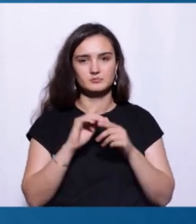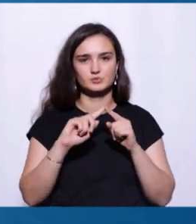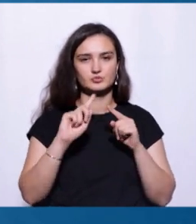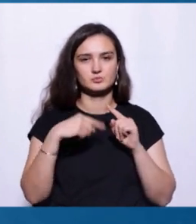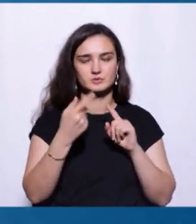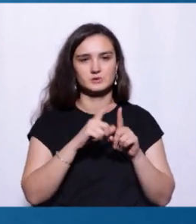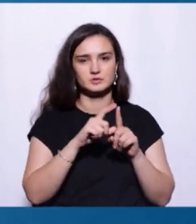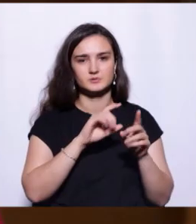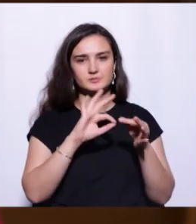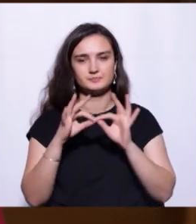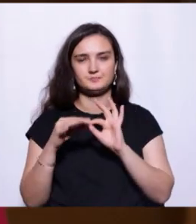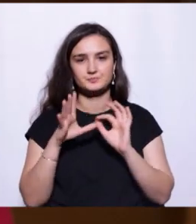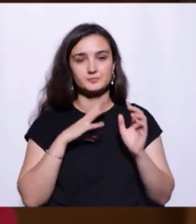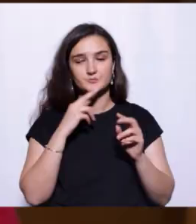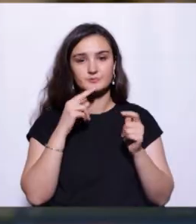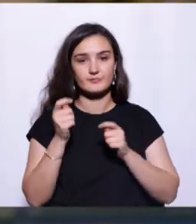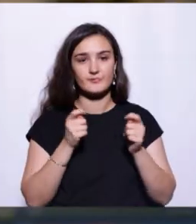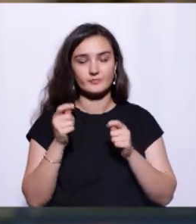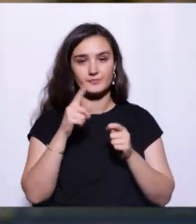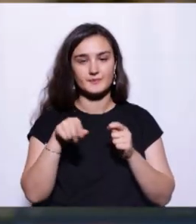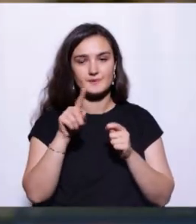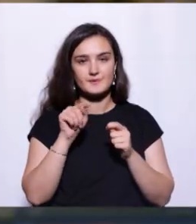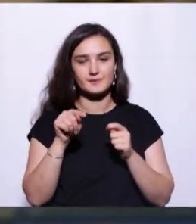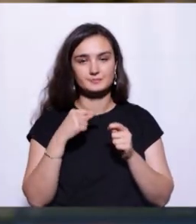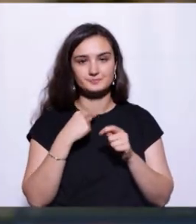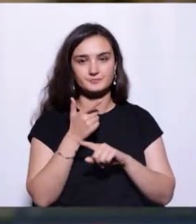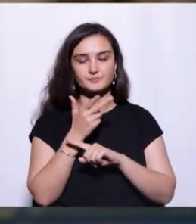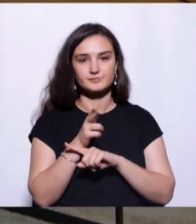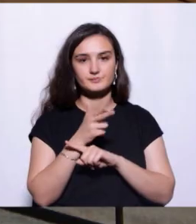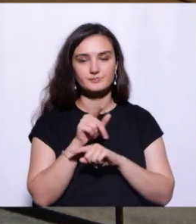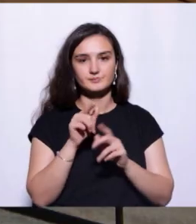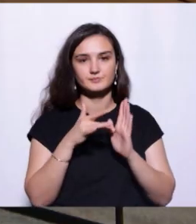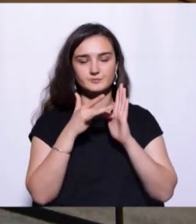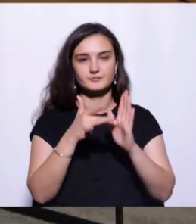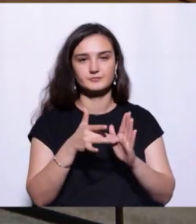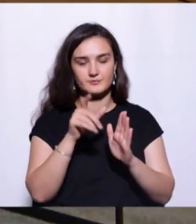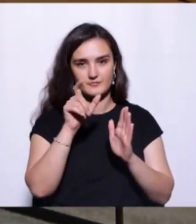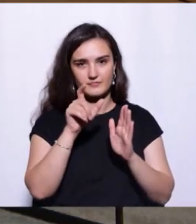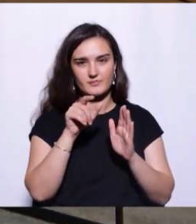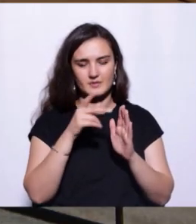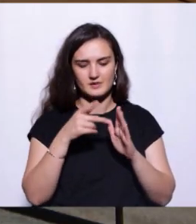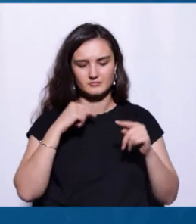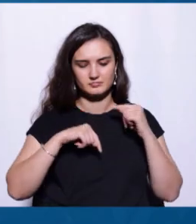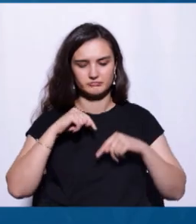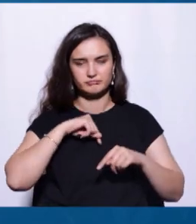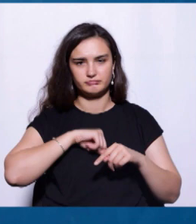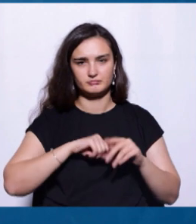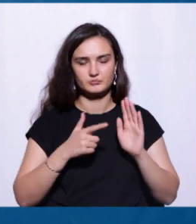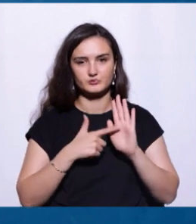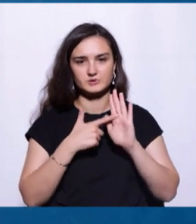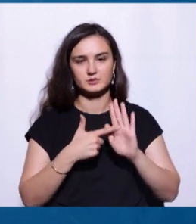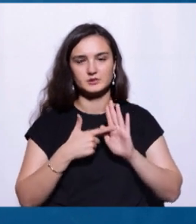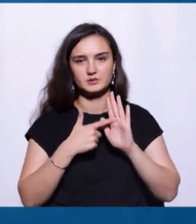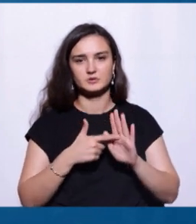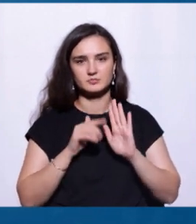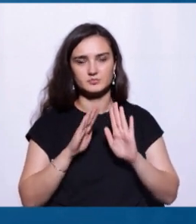next sentence and be careful, Mr. Carter, this time. The camera travels through the body for only 7